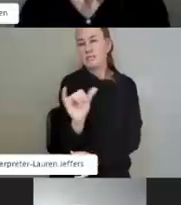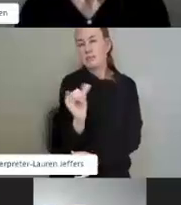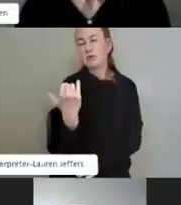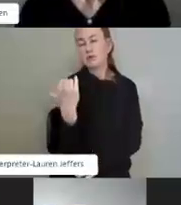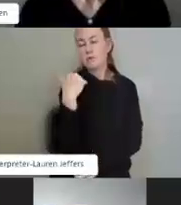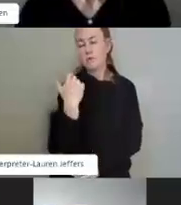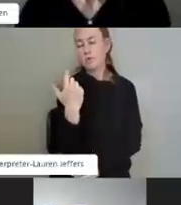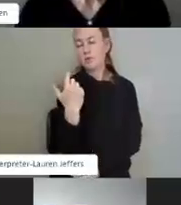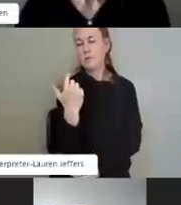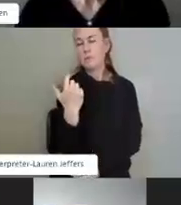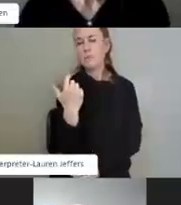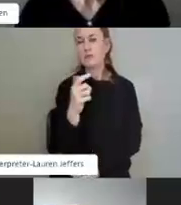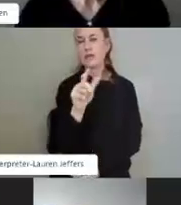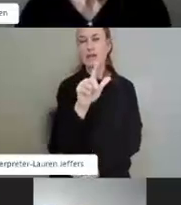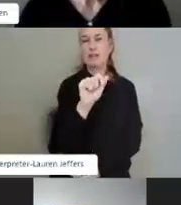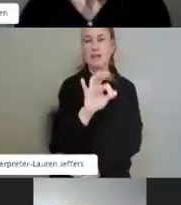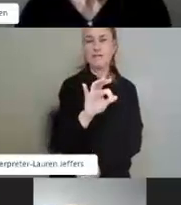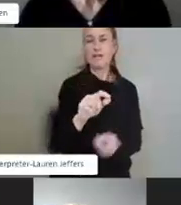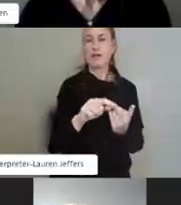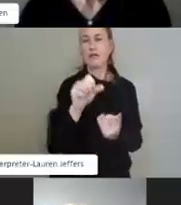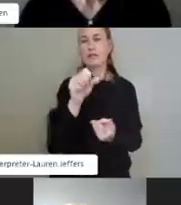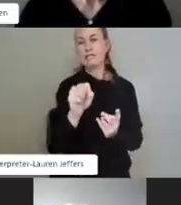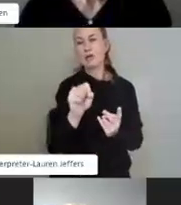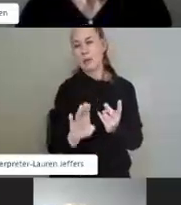in both in Lafayette and in South